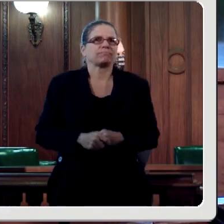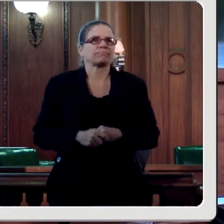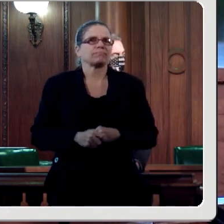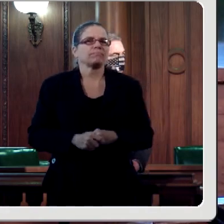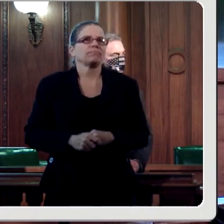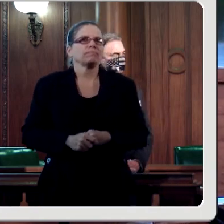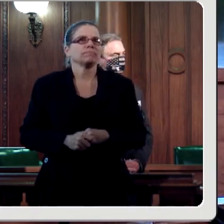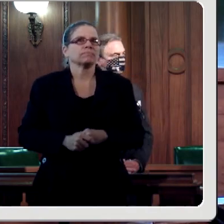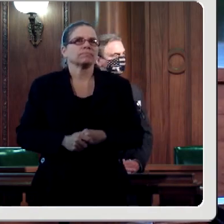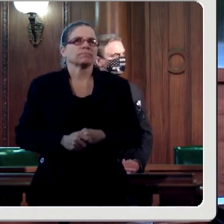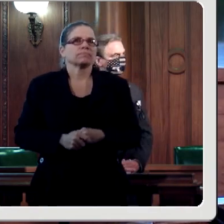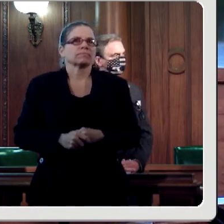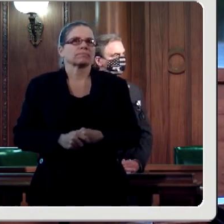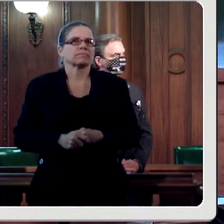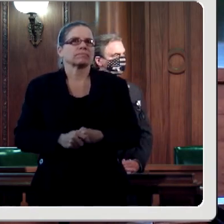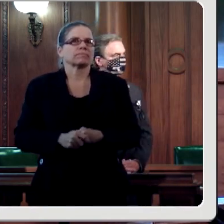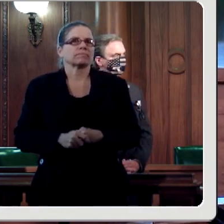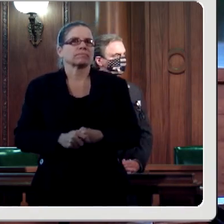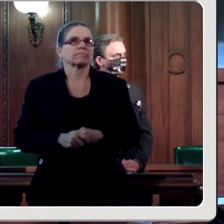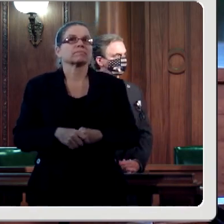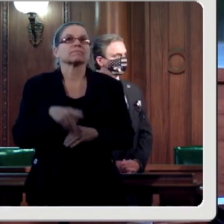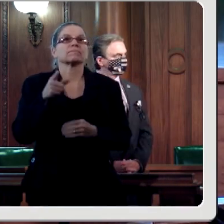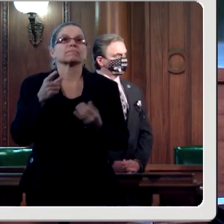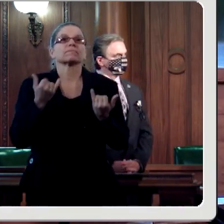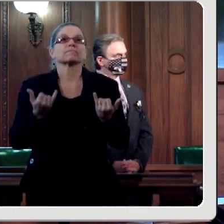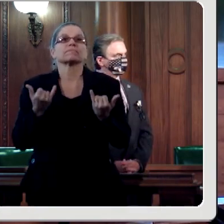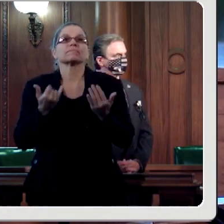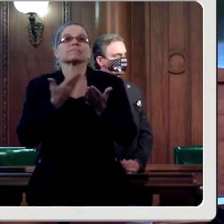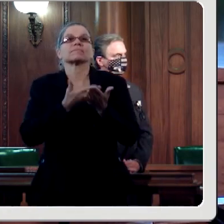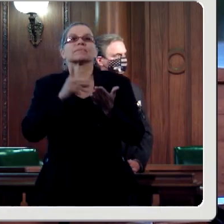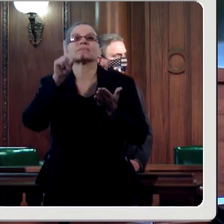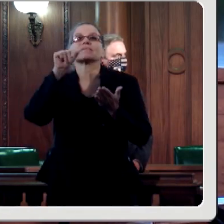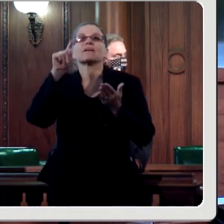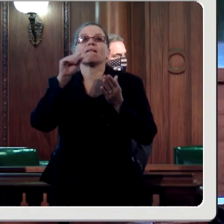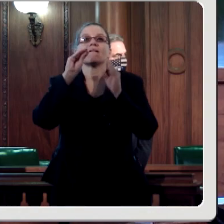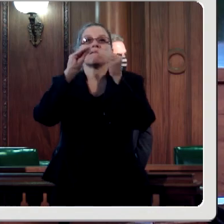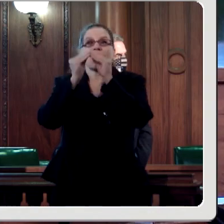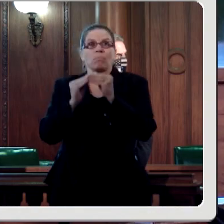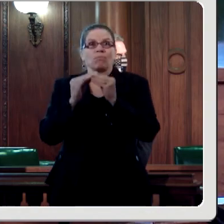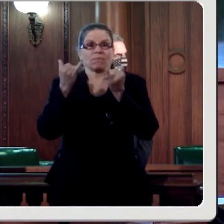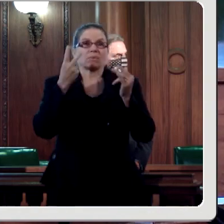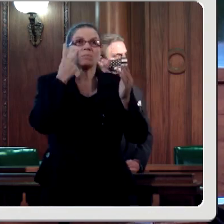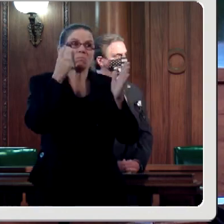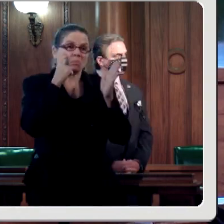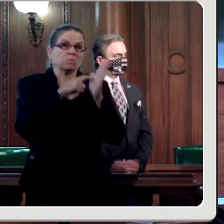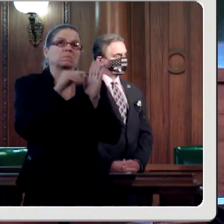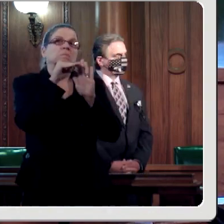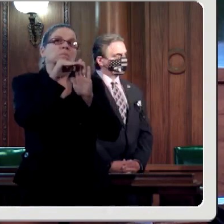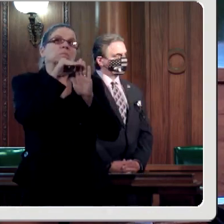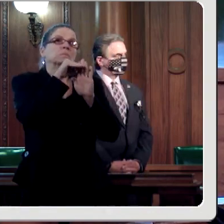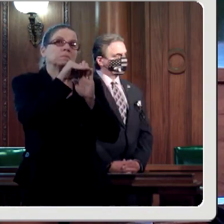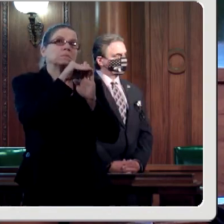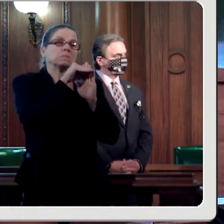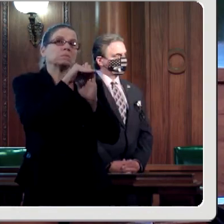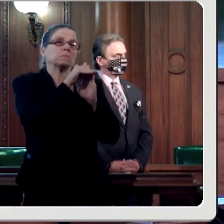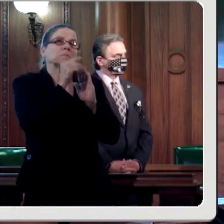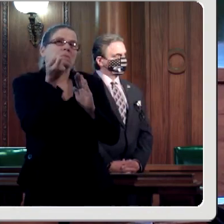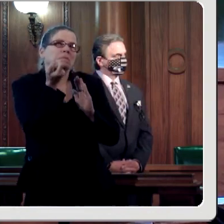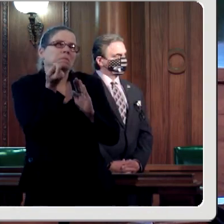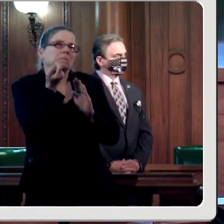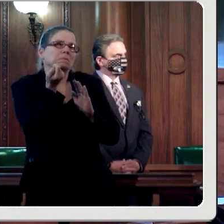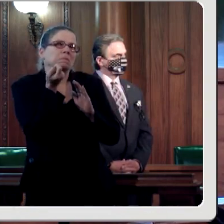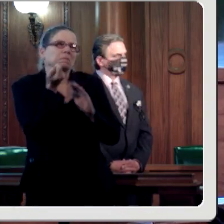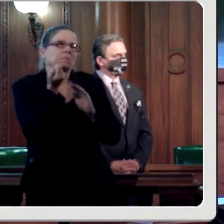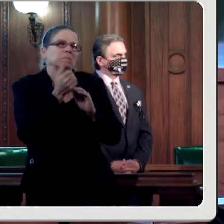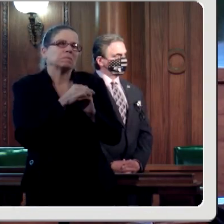in the right direction. I am going to take the time to talk to you a little